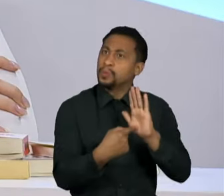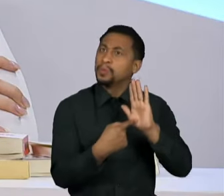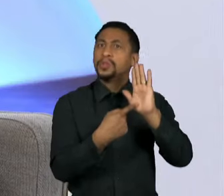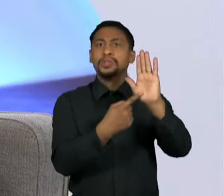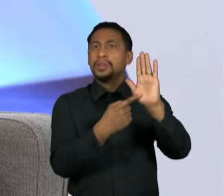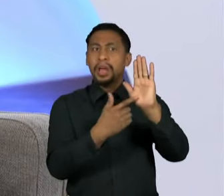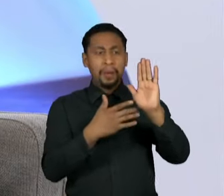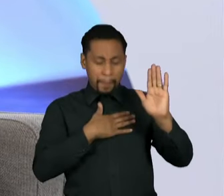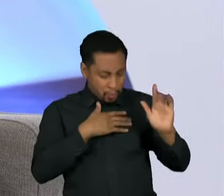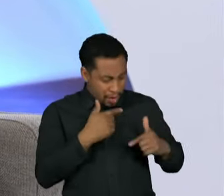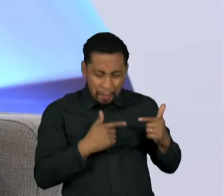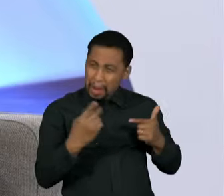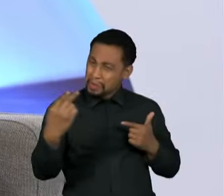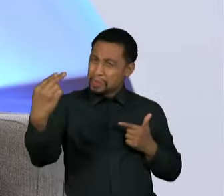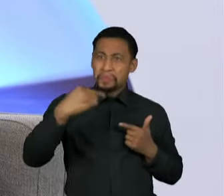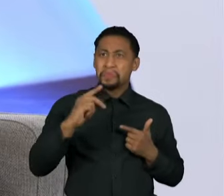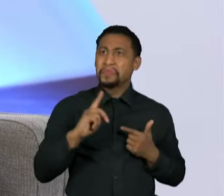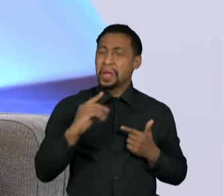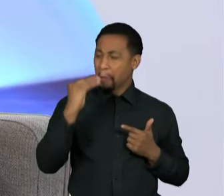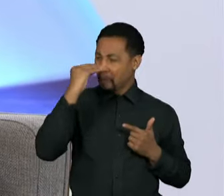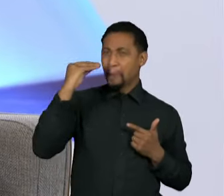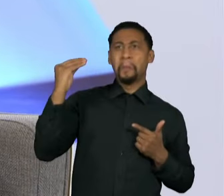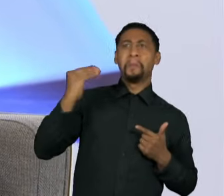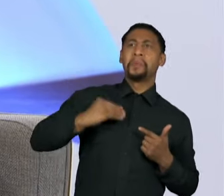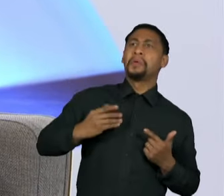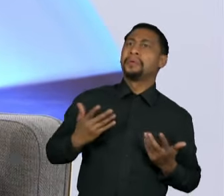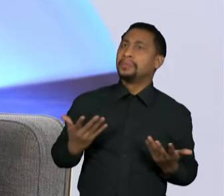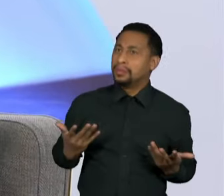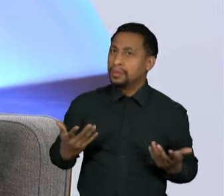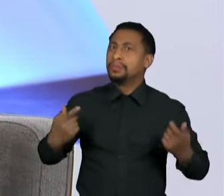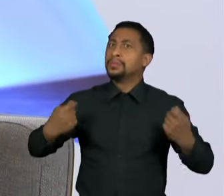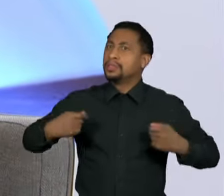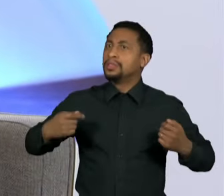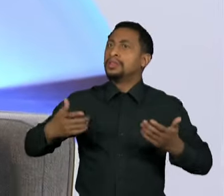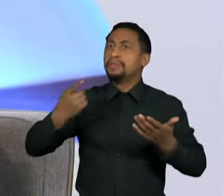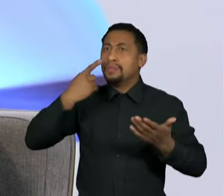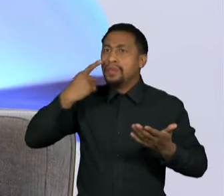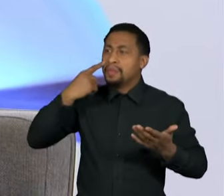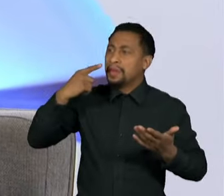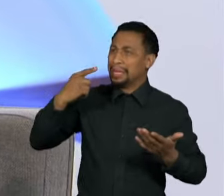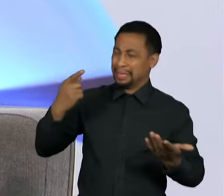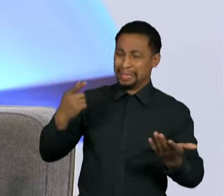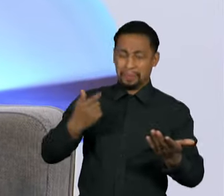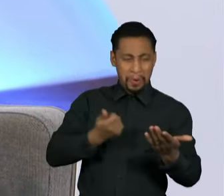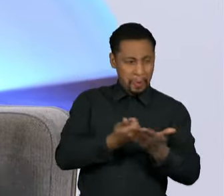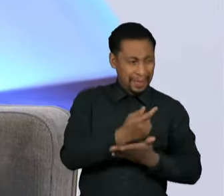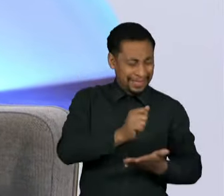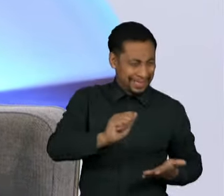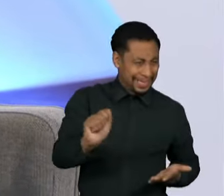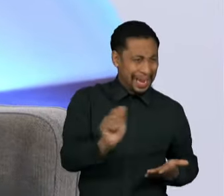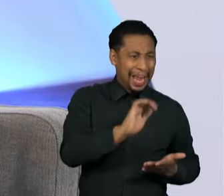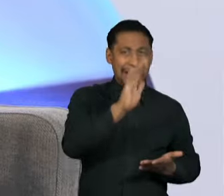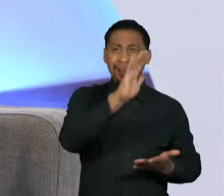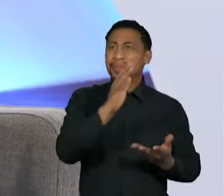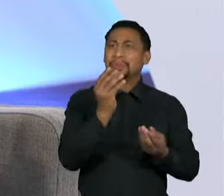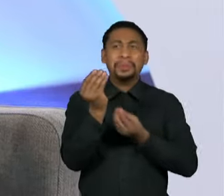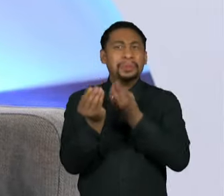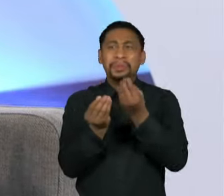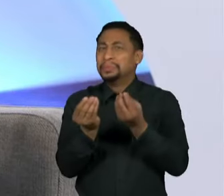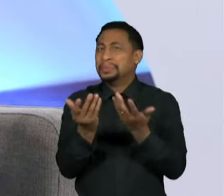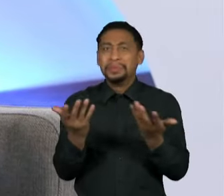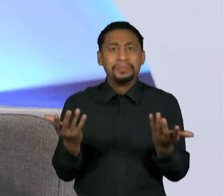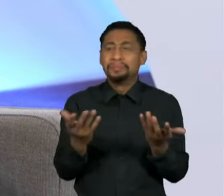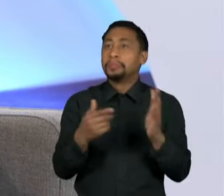means higher consumer prices. Now, that's a hard argument to make, unless we can make